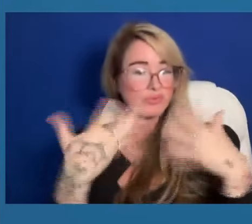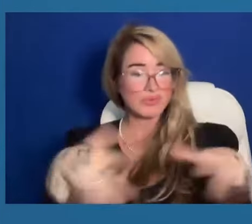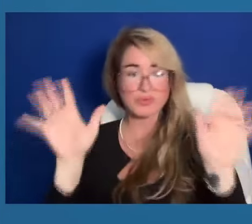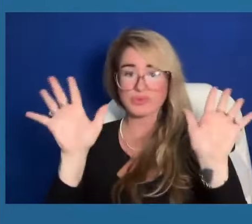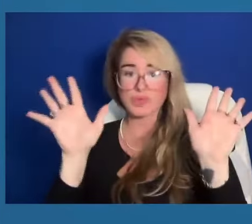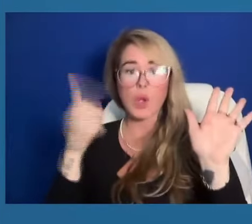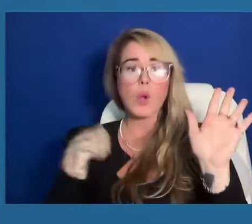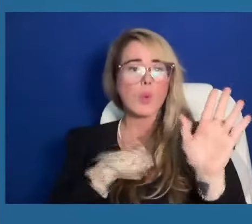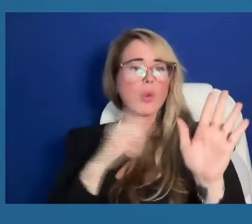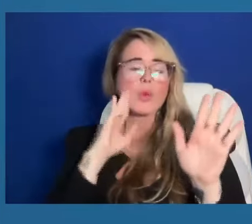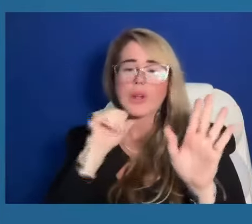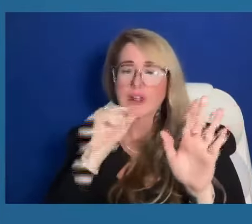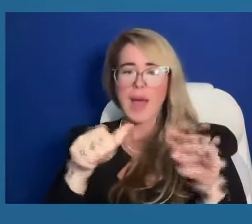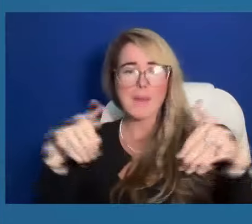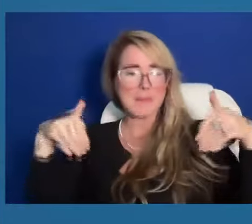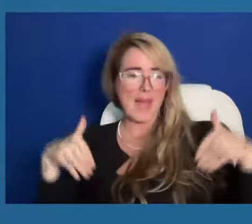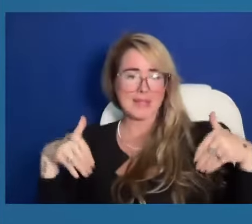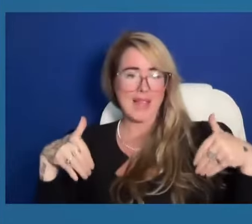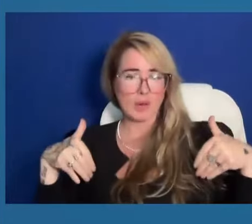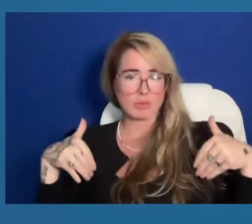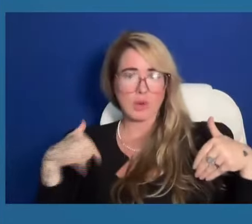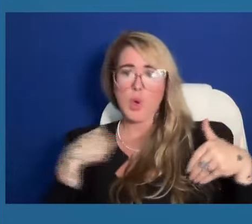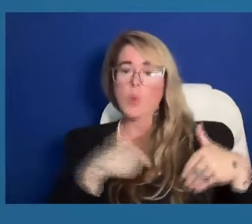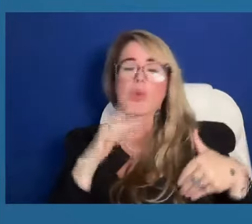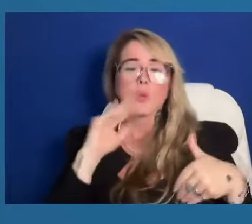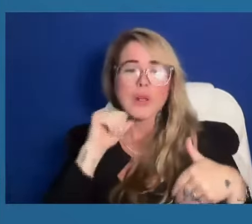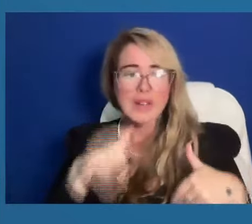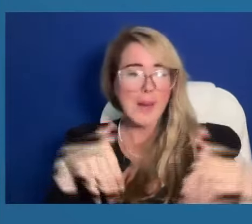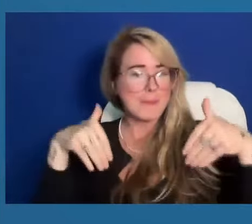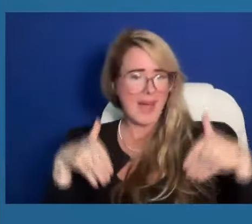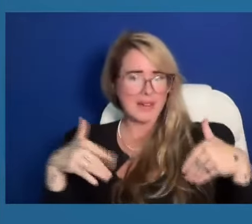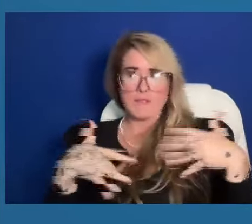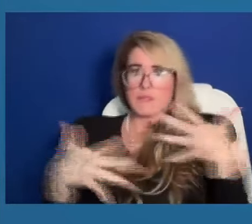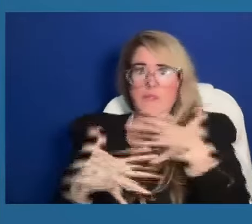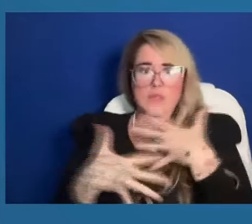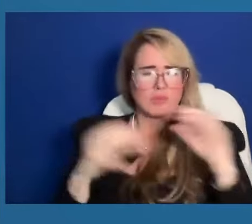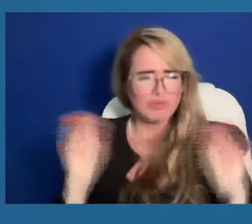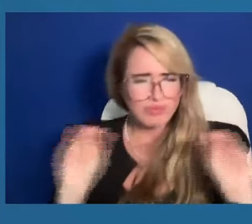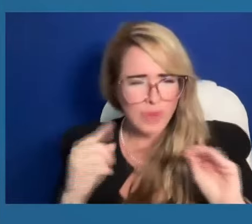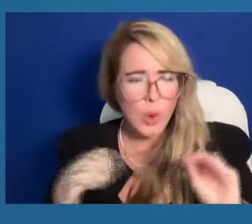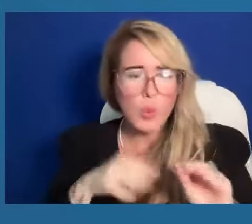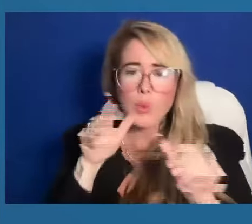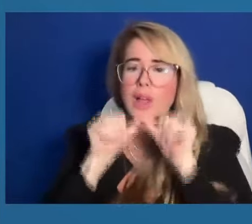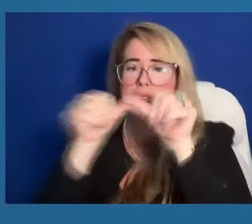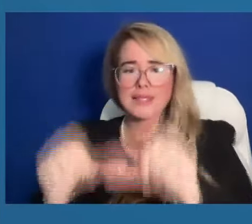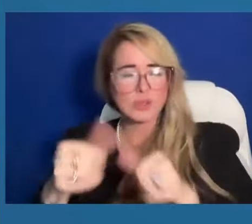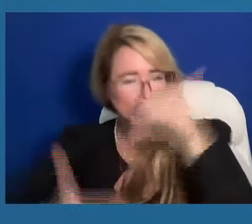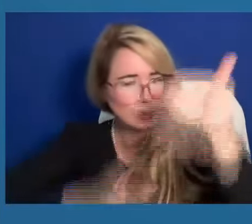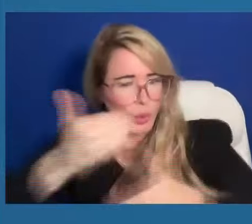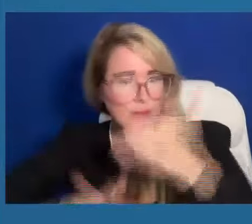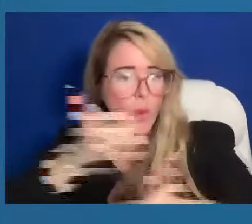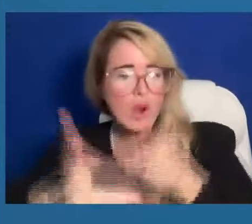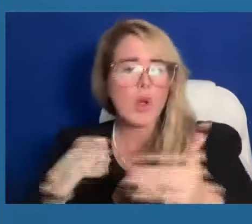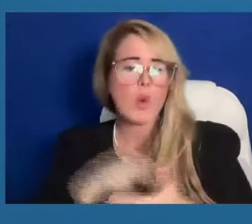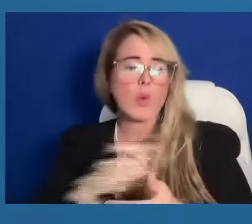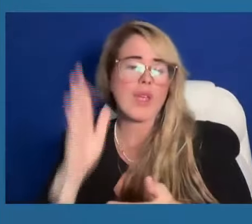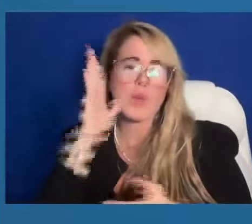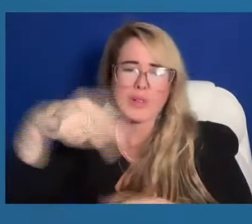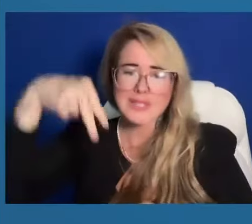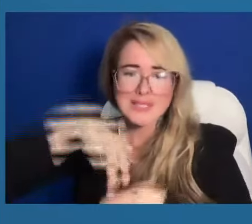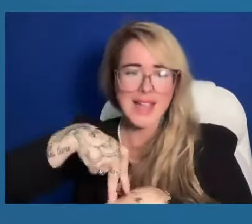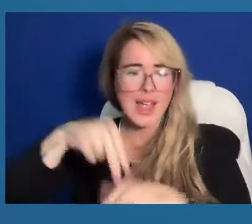will not back down. We will not be fearful. We will continue to move forward, and we will stand with